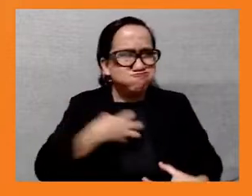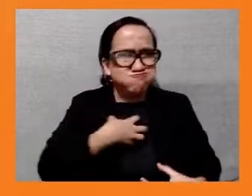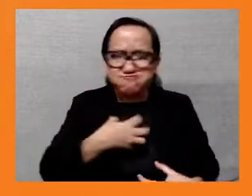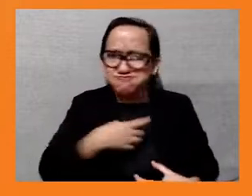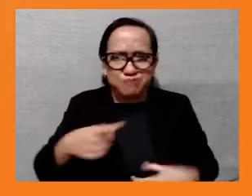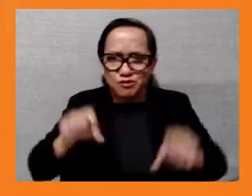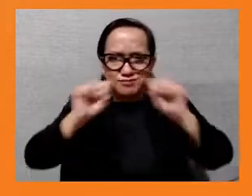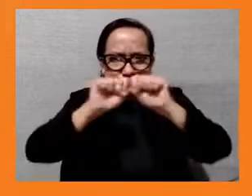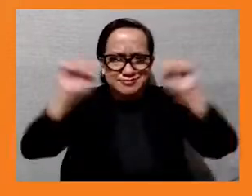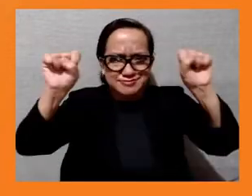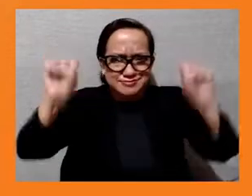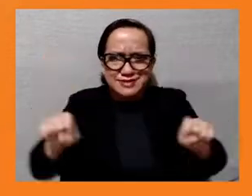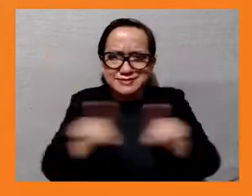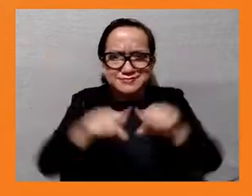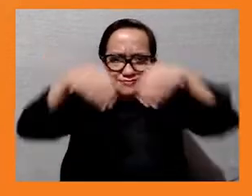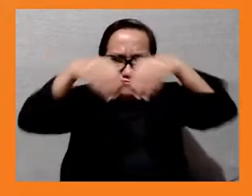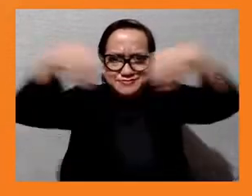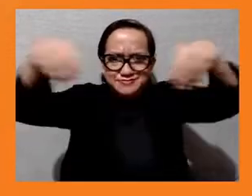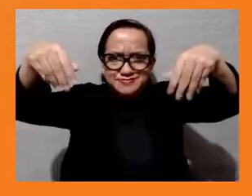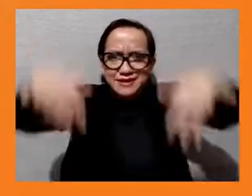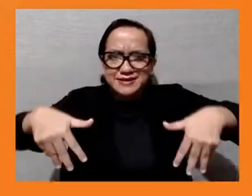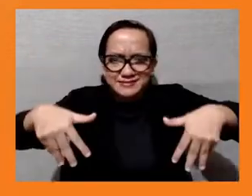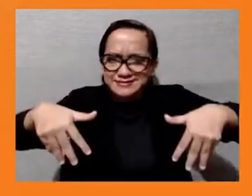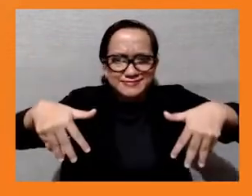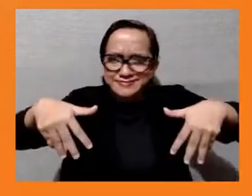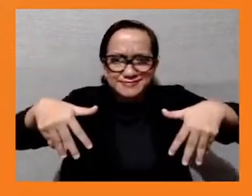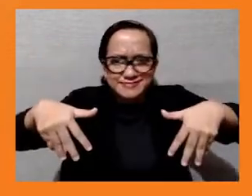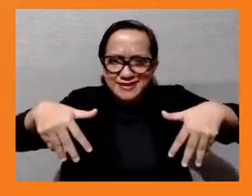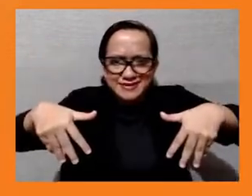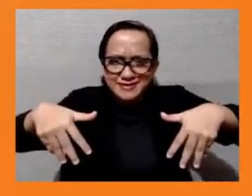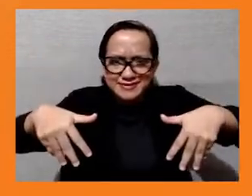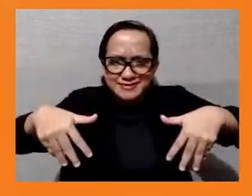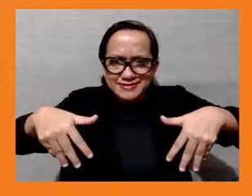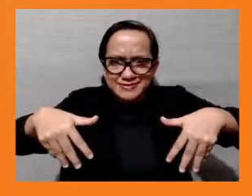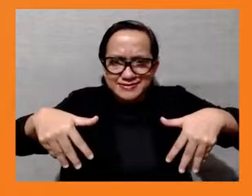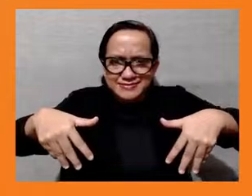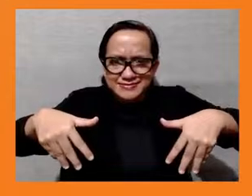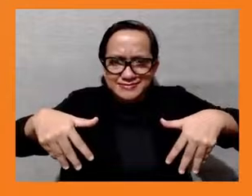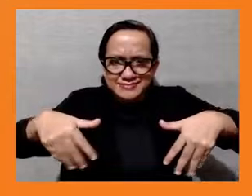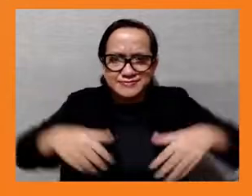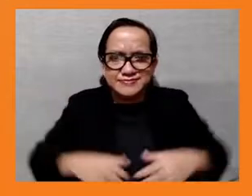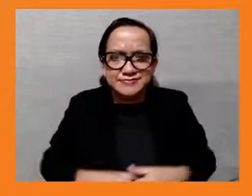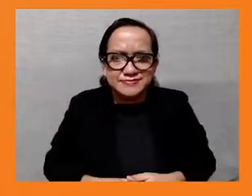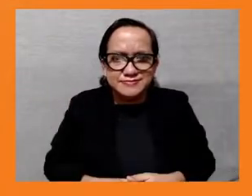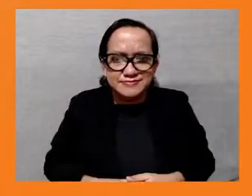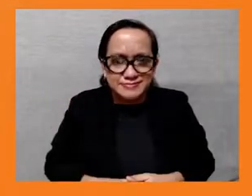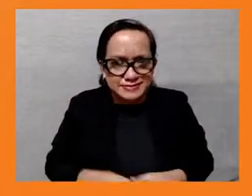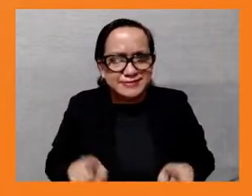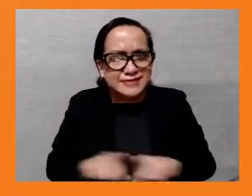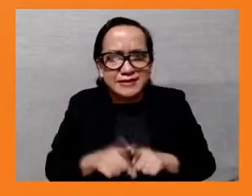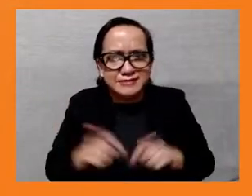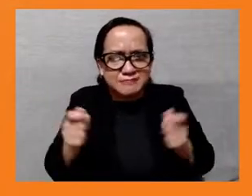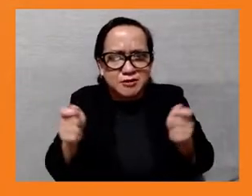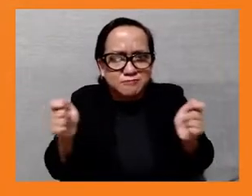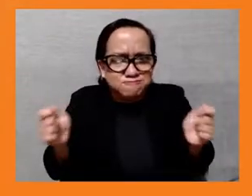informal workers coming through, migrant workers. And again, to that very saddening example that